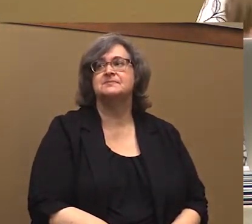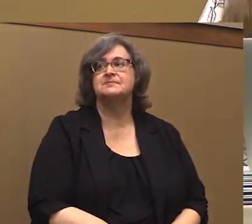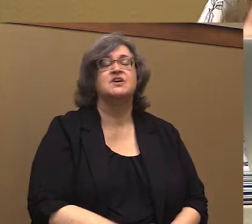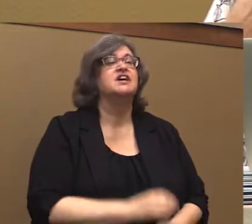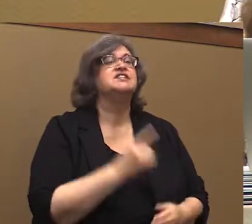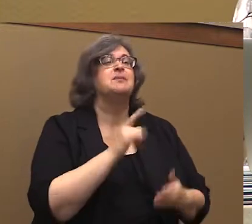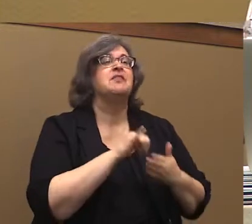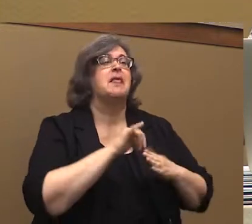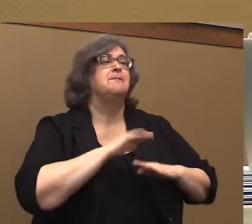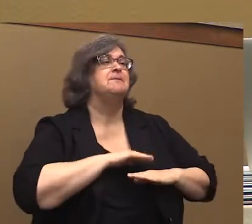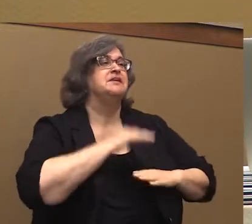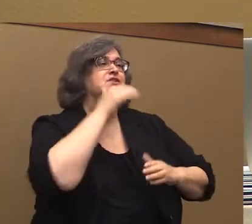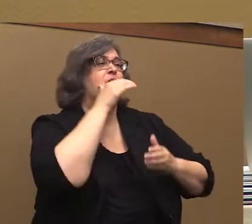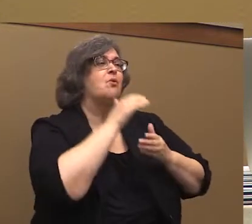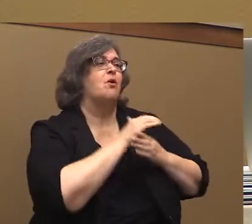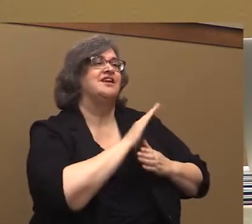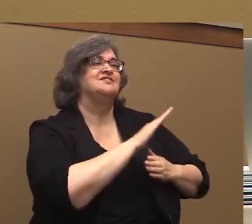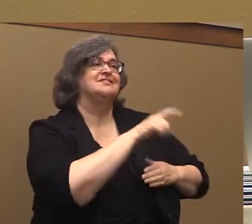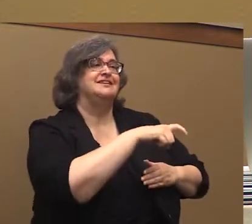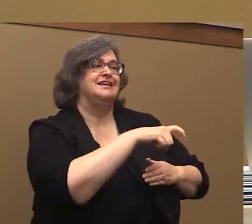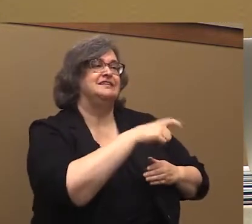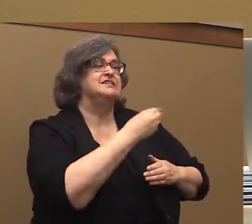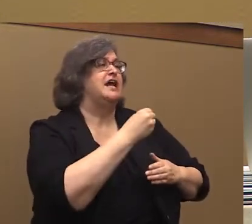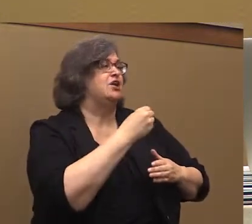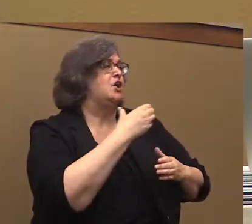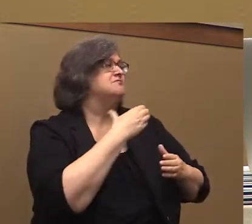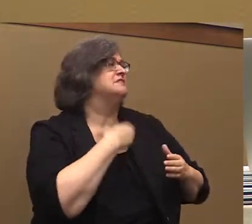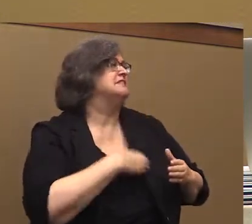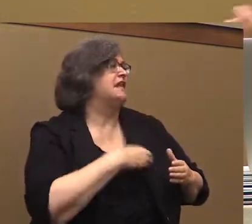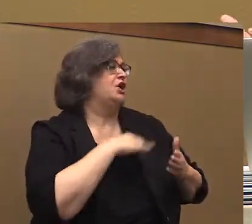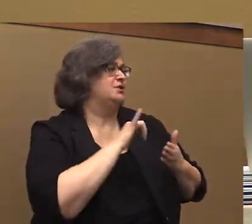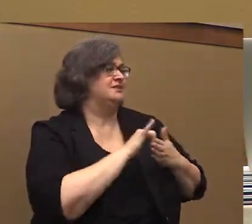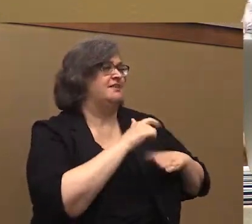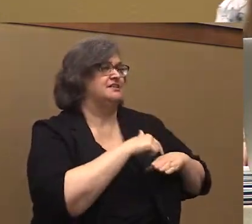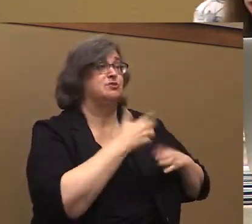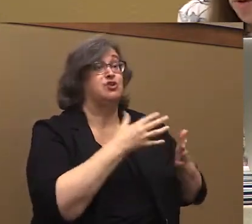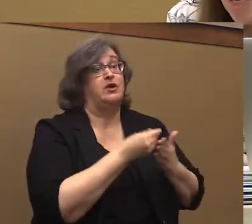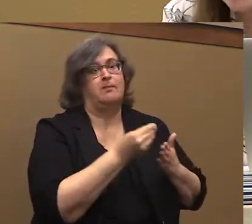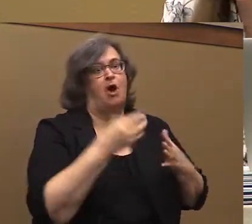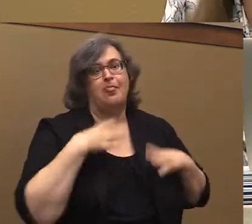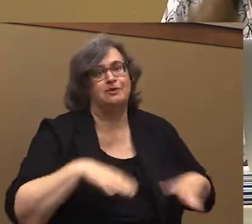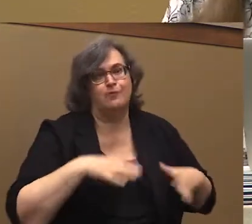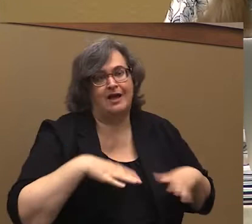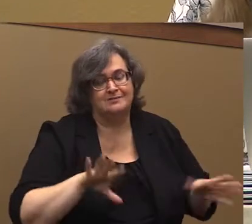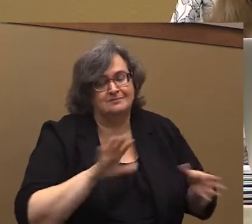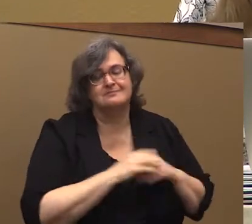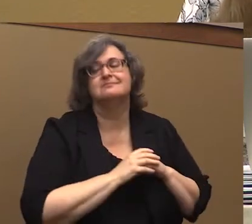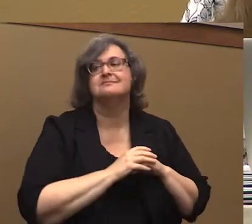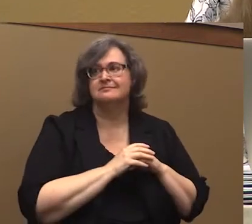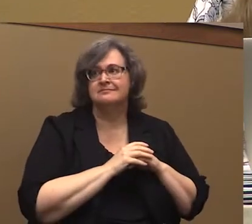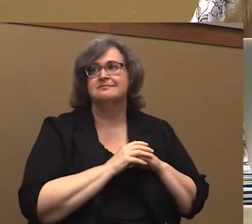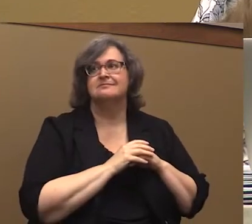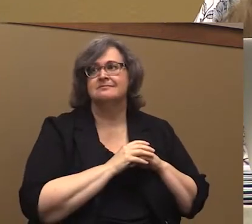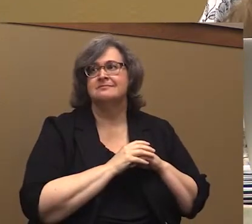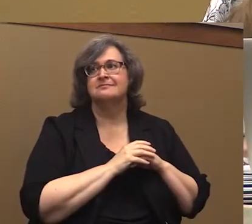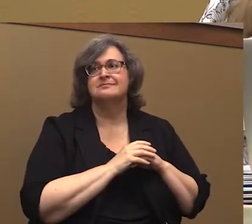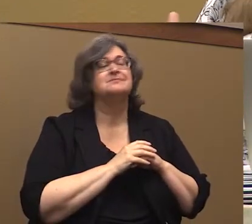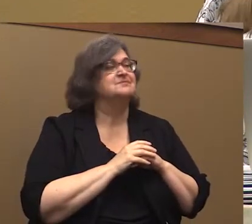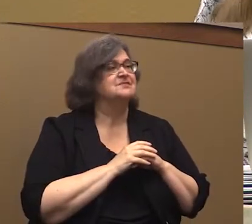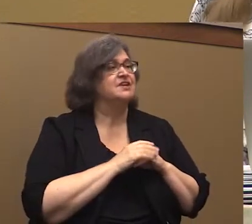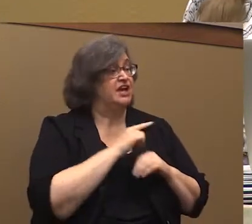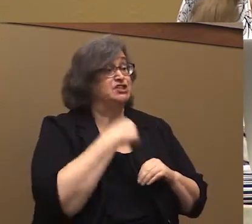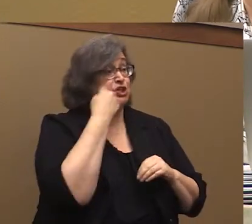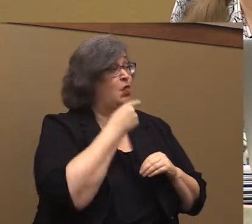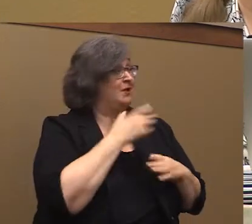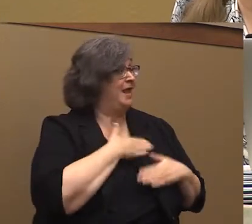going to meet her needs and desires at that time because she already bought the dress, and